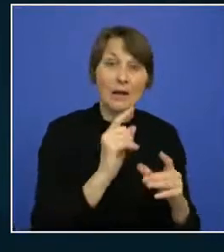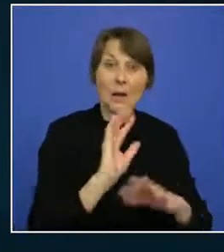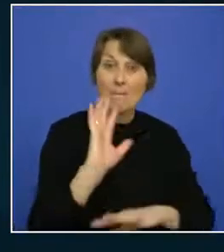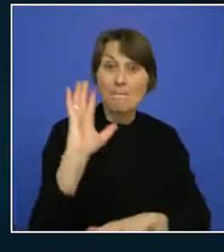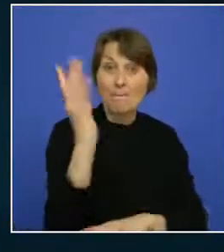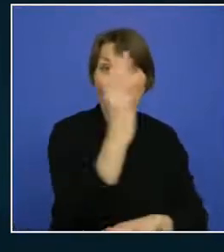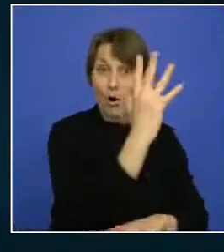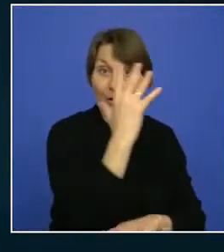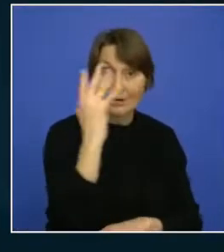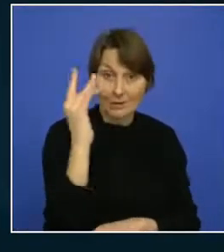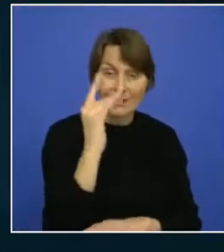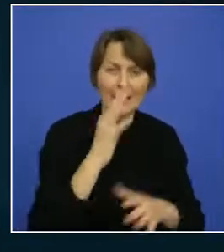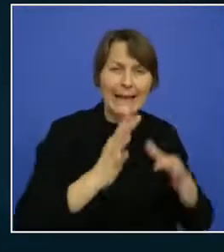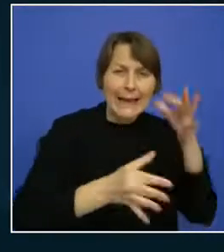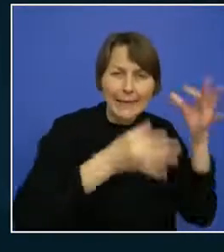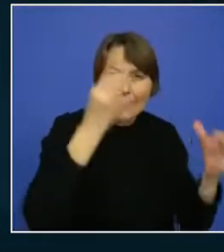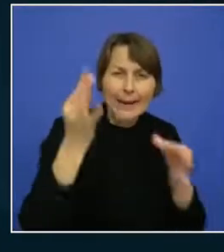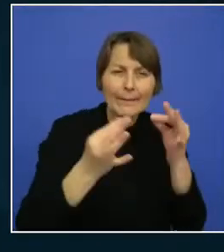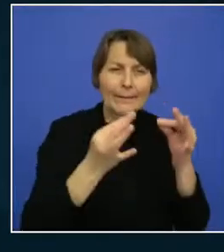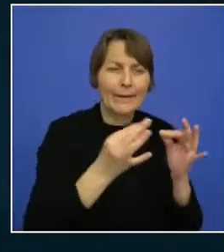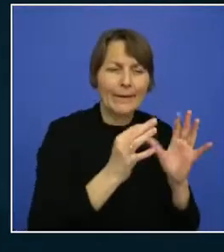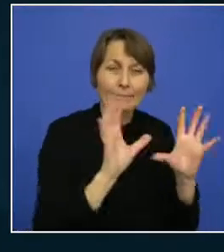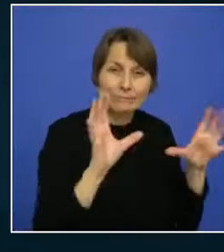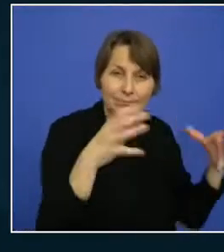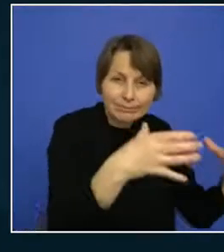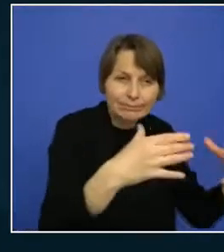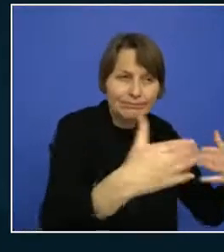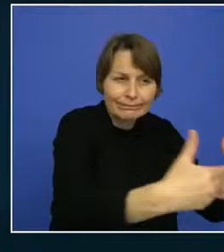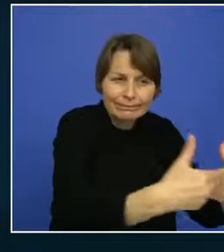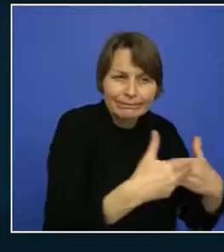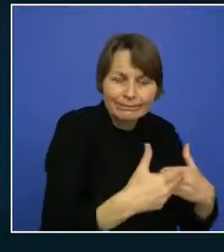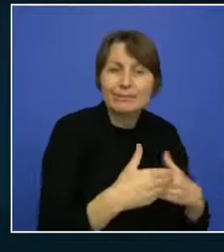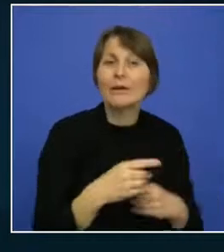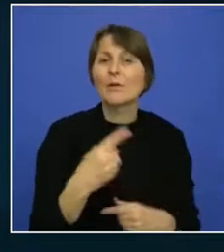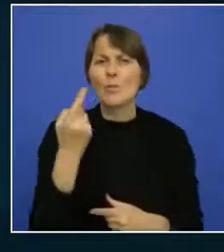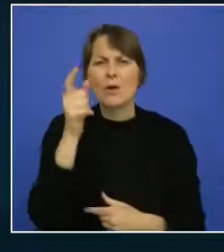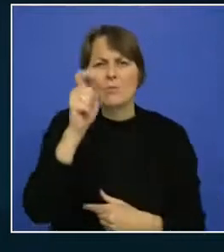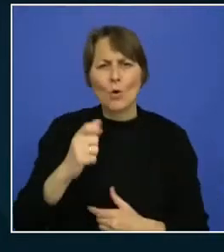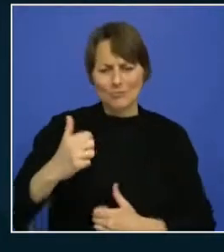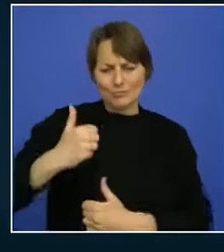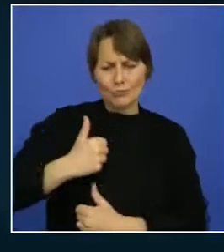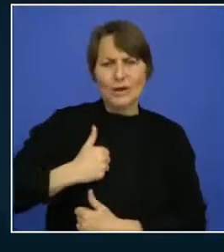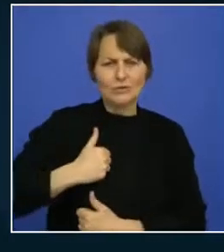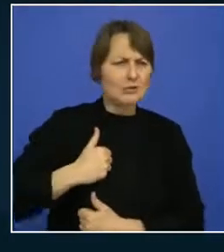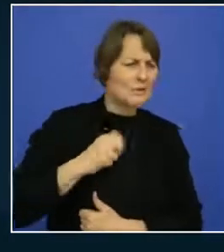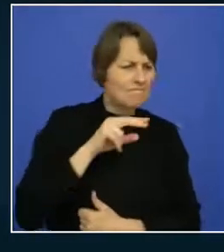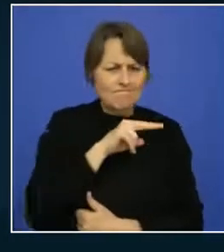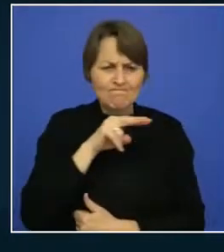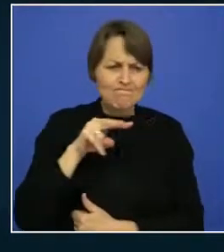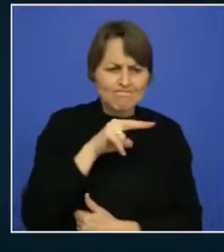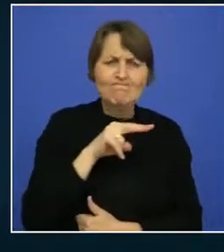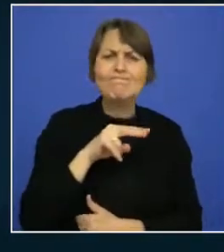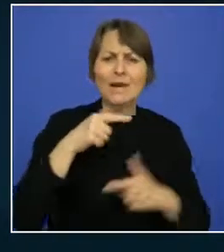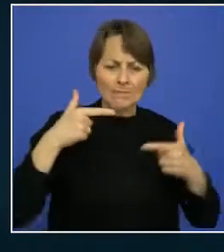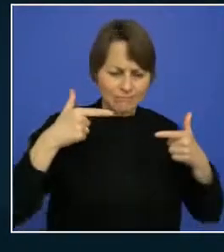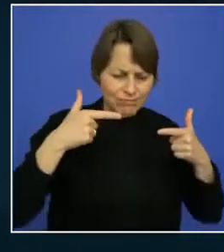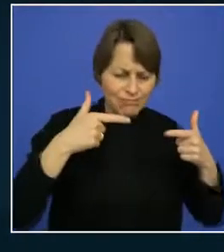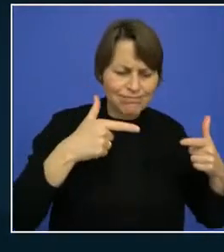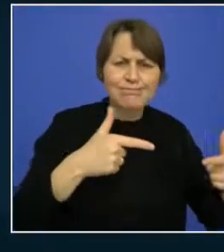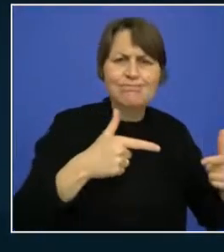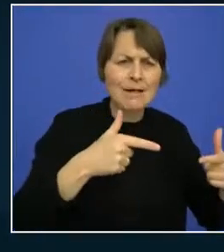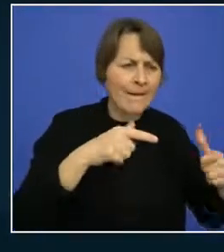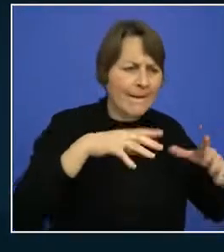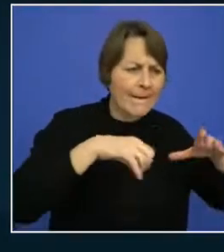doing with camera traps. There's other organizations like Smart Parks, and, they're doing smart collars and things like